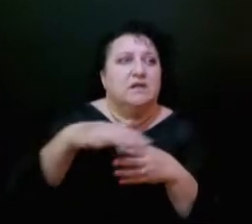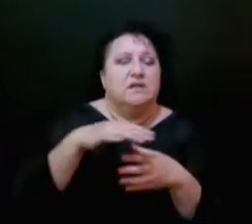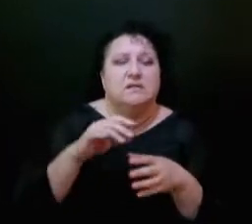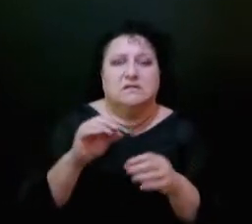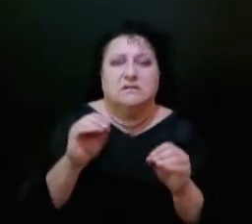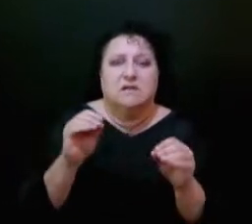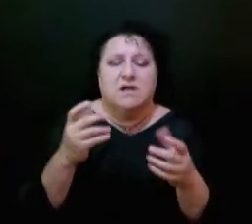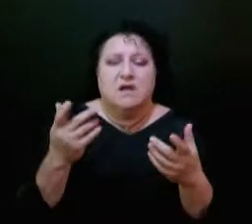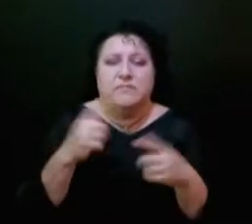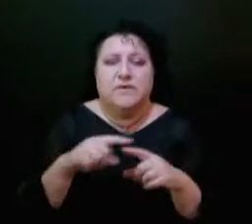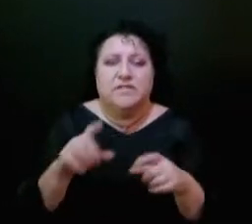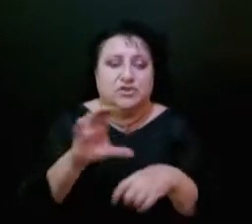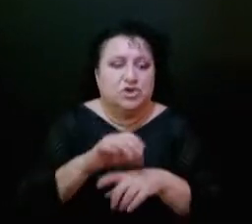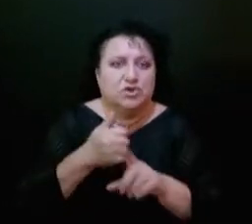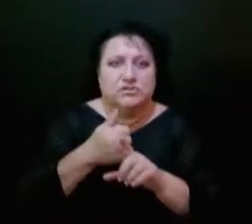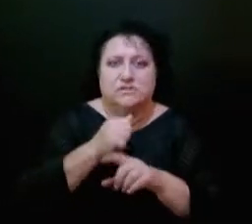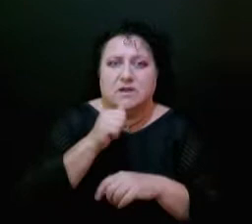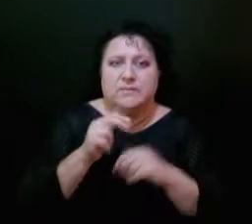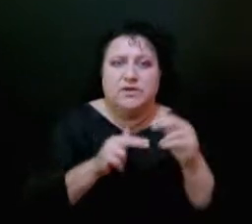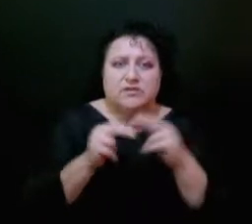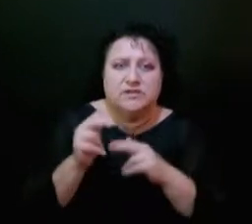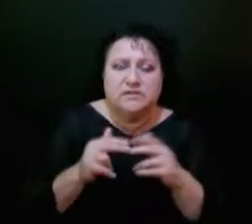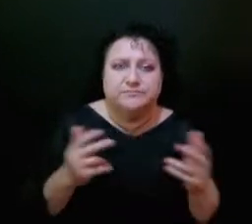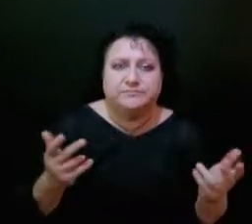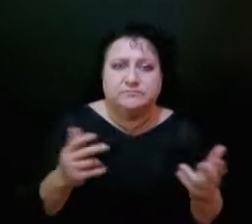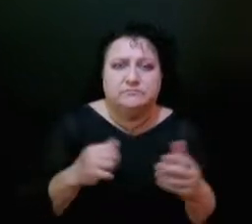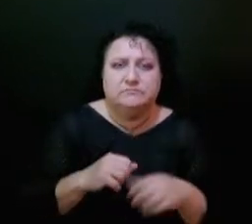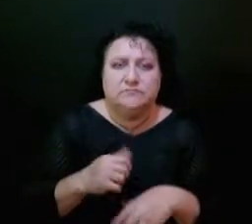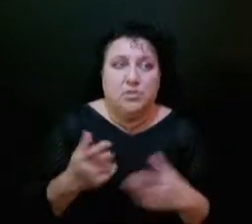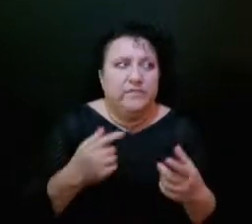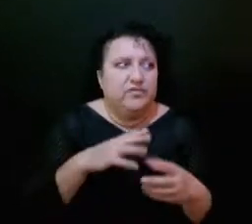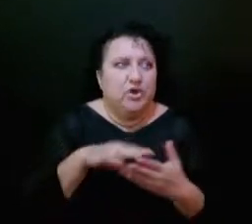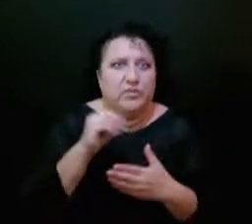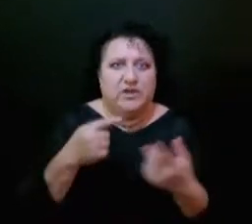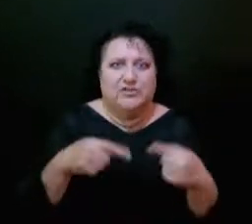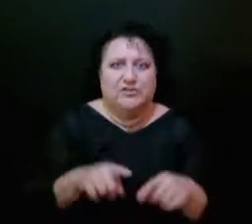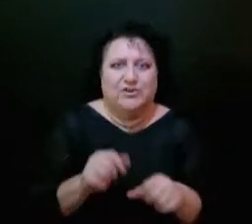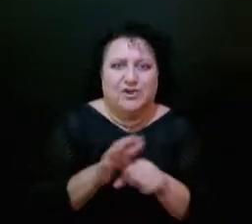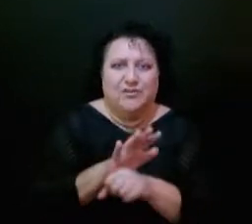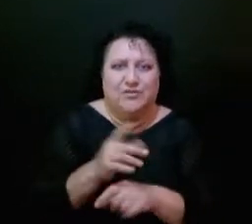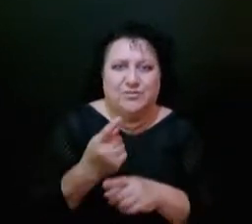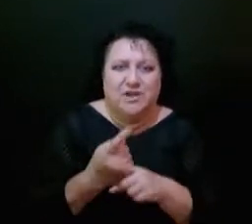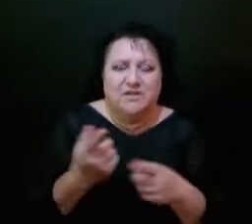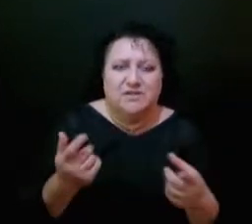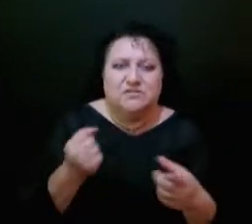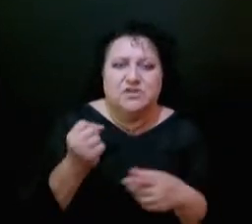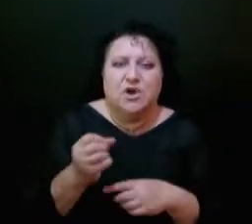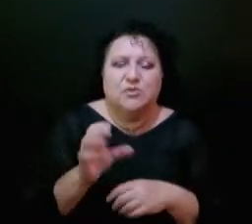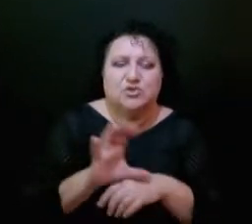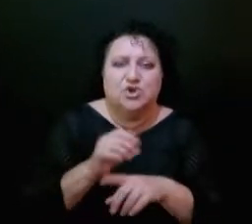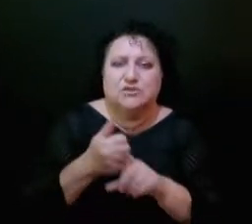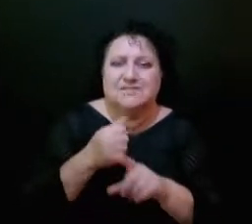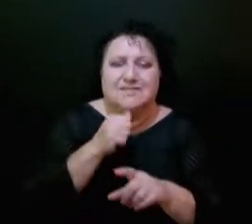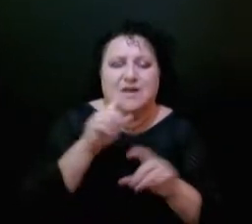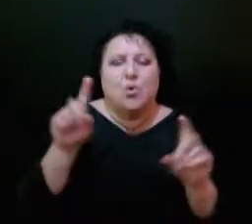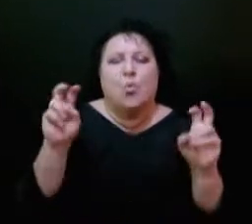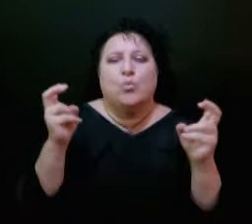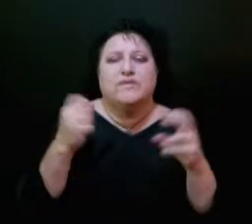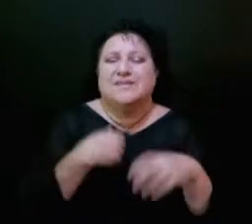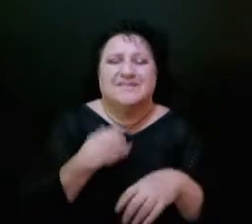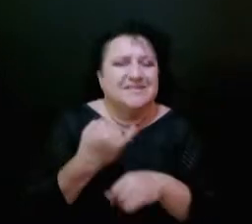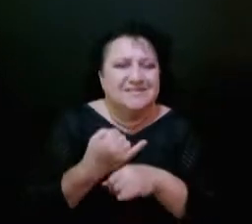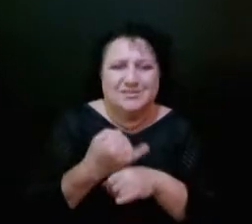during COVID. It is not even necessarily an institution. The church is a functional body of Christ. It is made up of